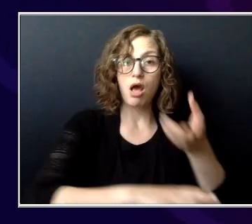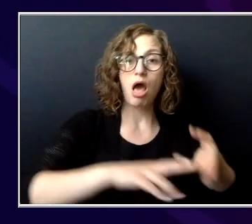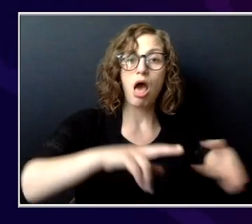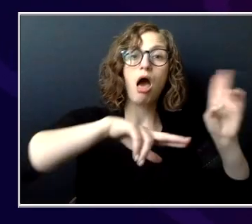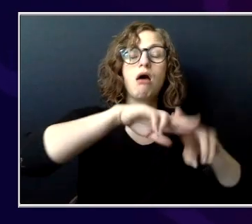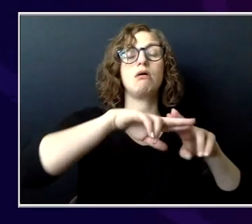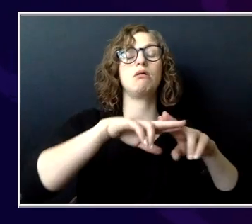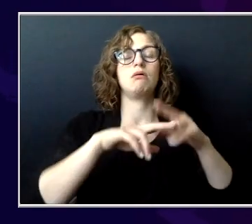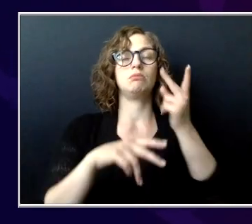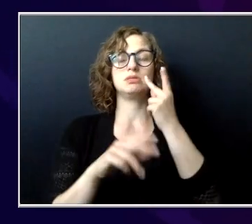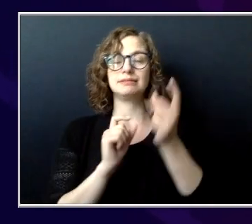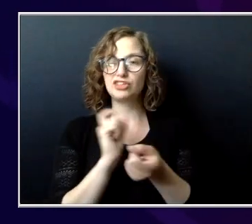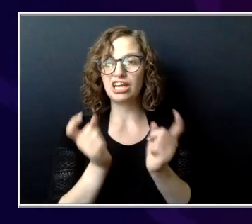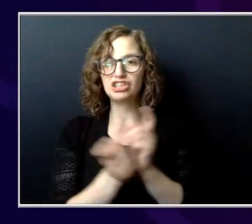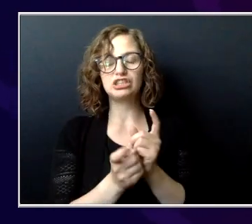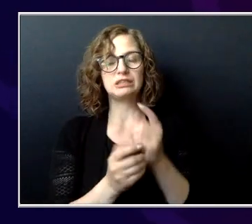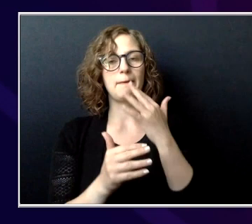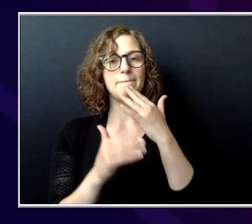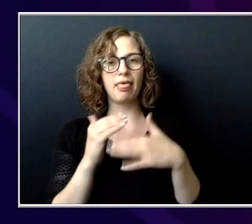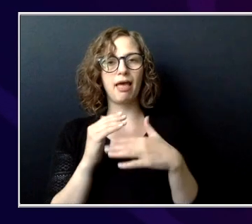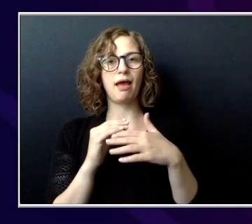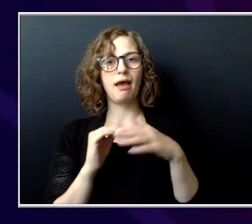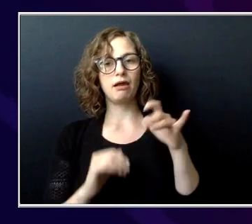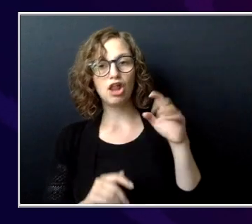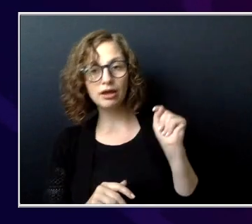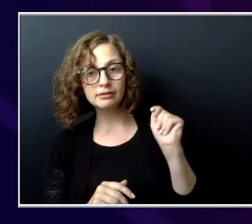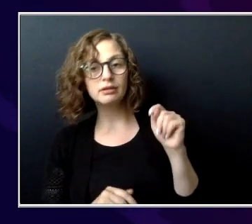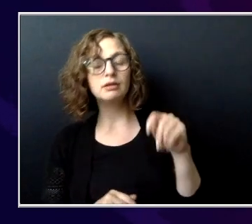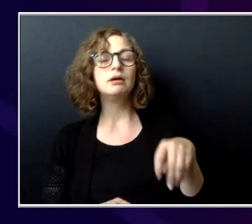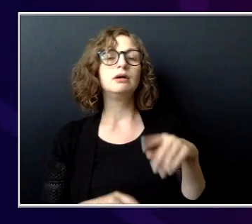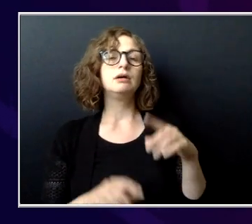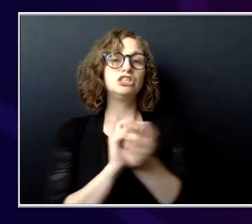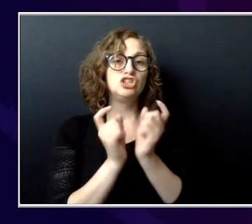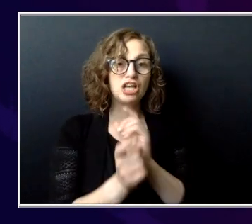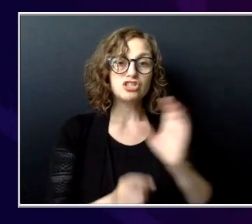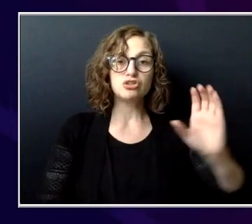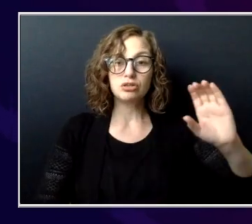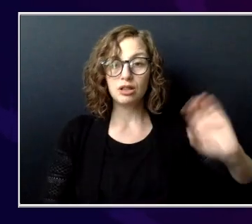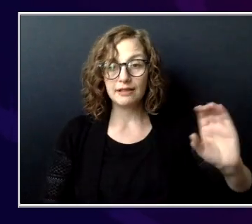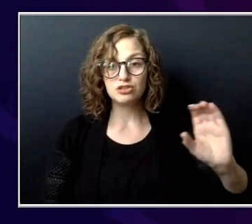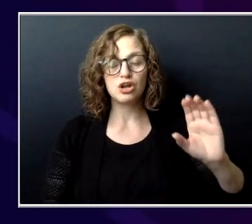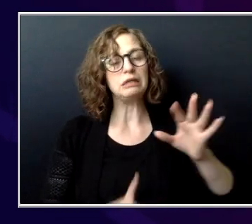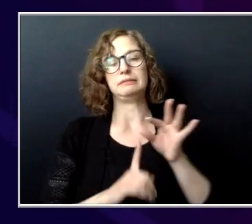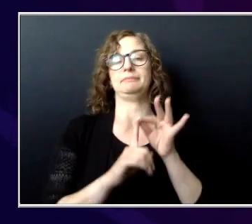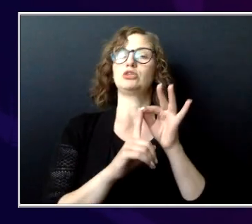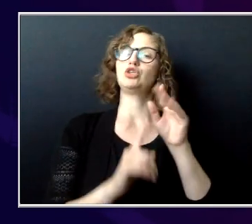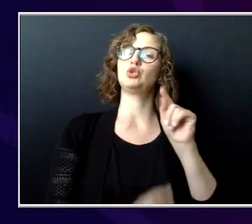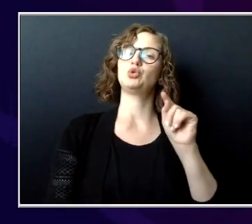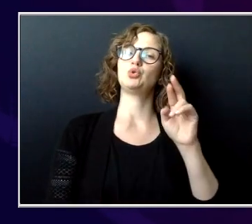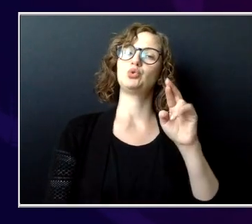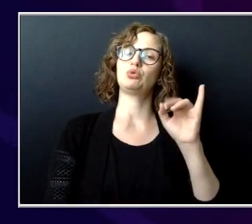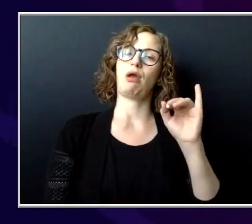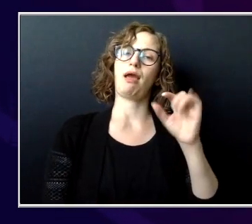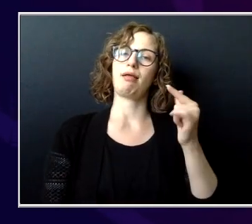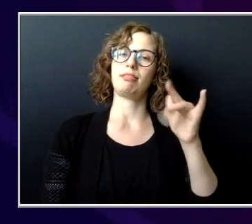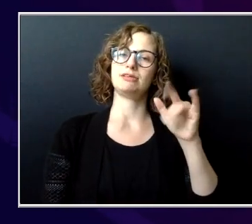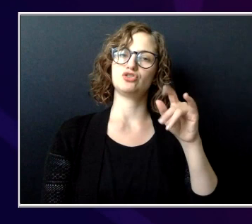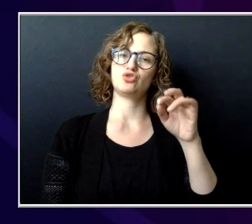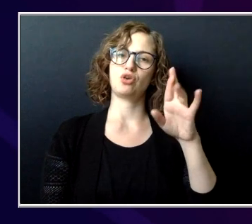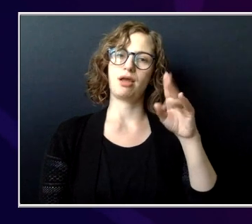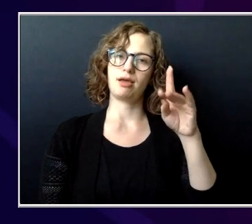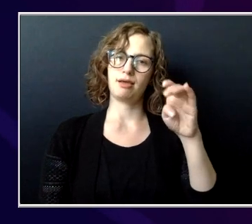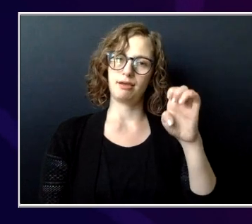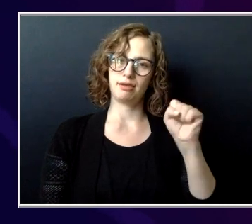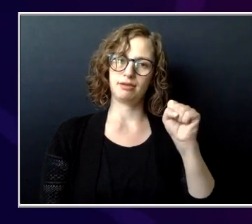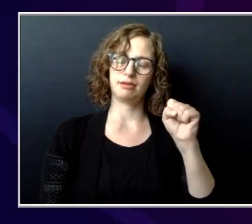see changes in your cholesterol, especially your triglycerides. Like when I see somebody with a disproportionate high triglycerides, I'm like, okay, they're not regulating